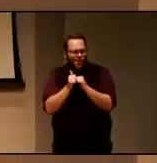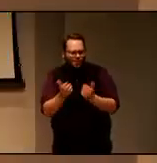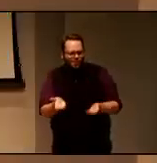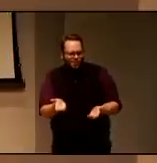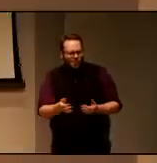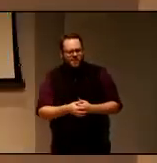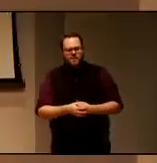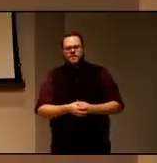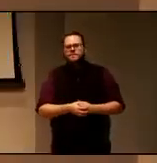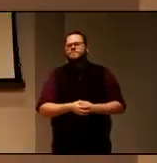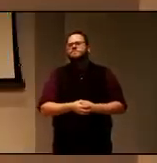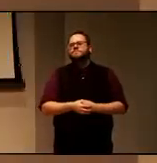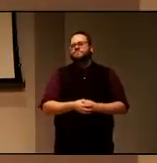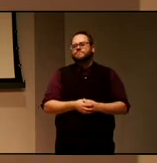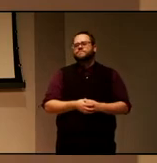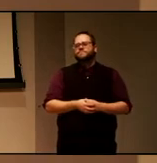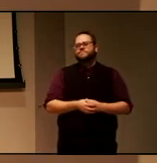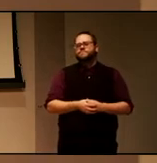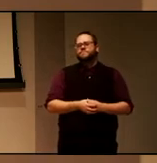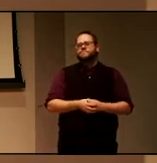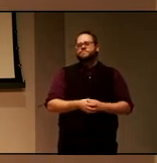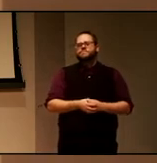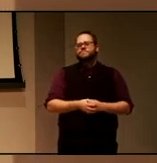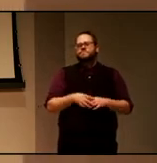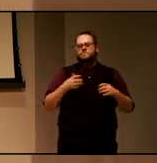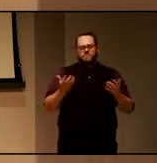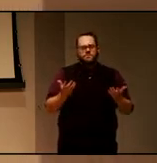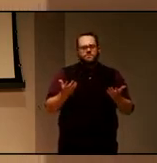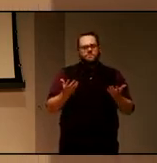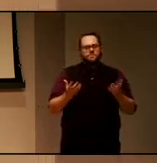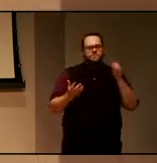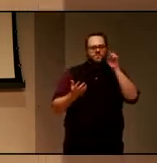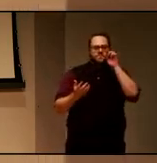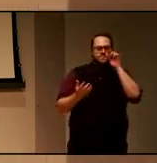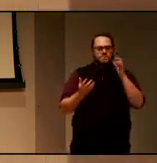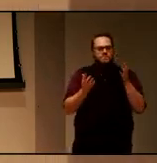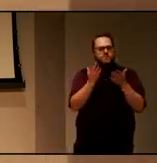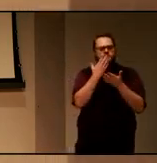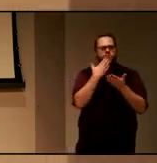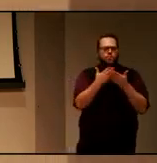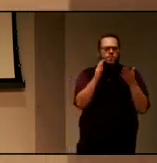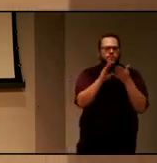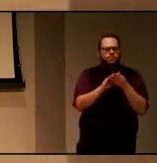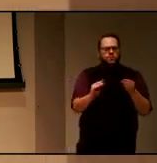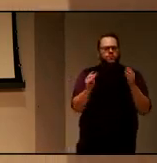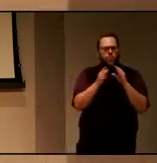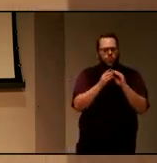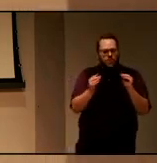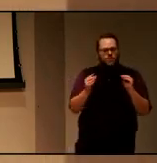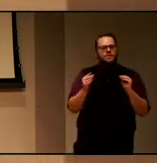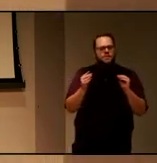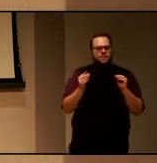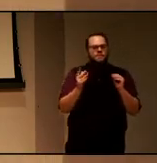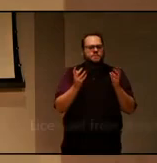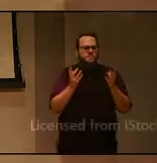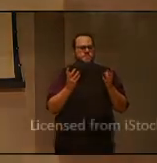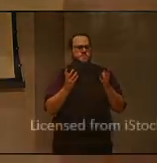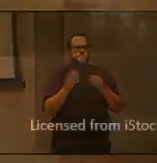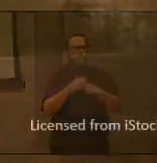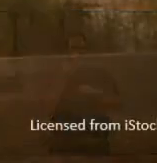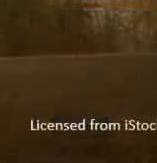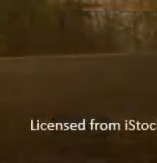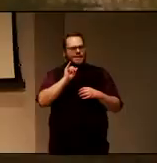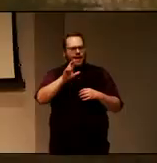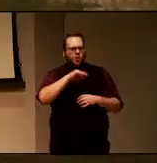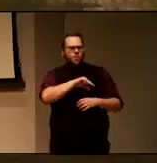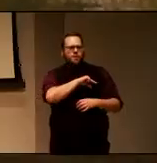So there was, again, some good stories that I sort of did a little poll on different stories that were told. I think air